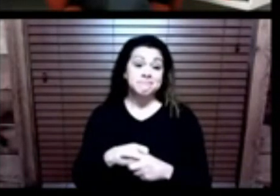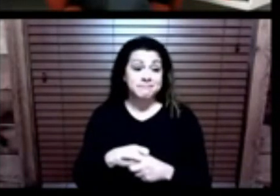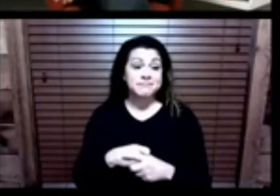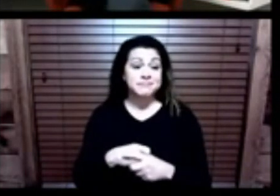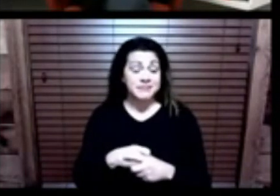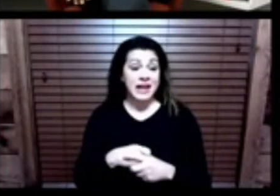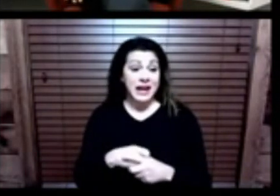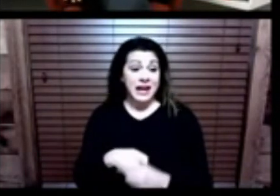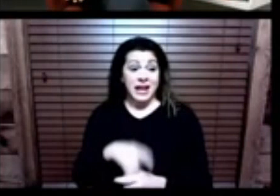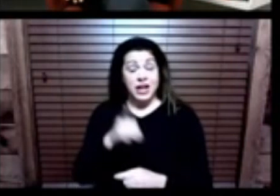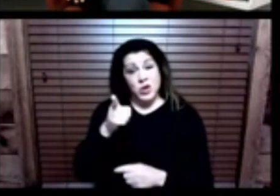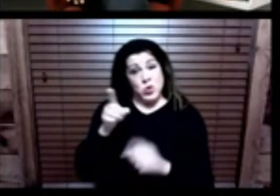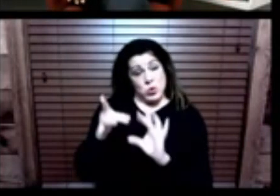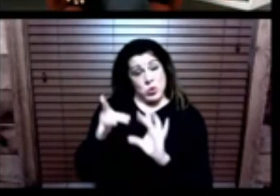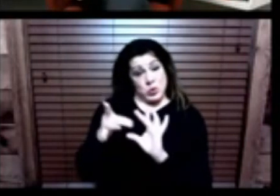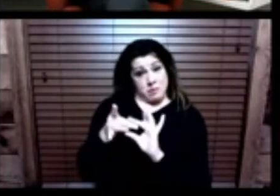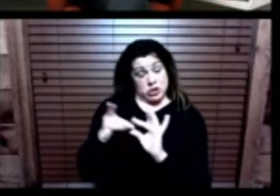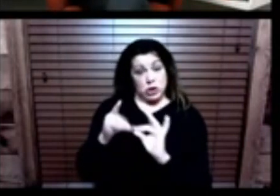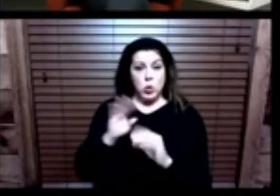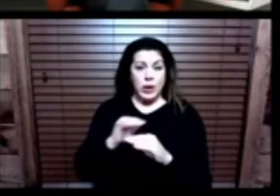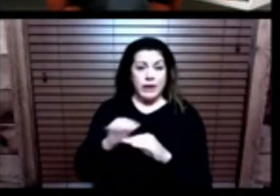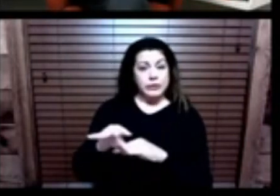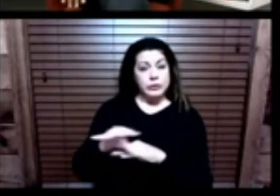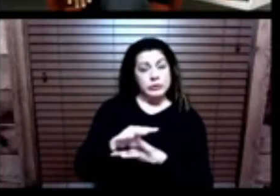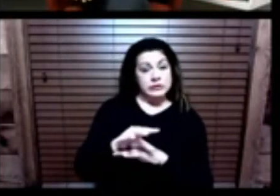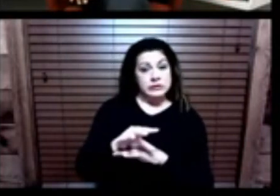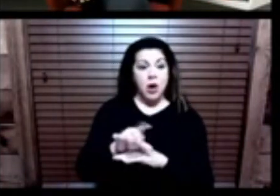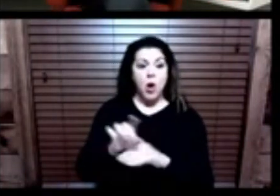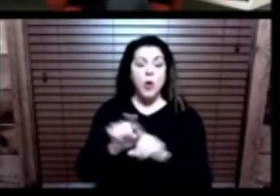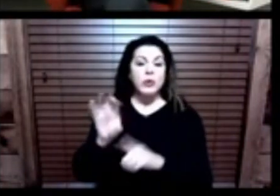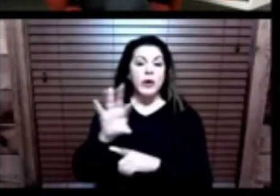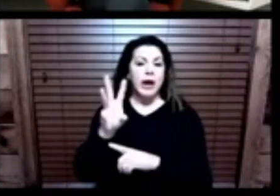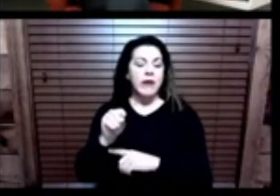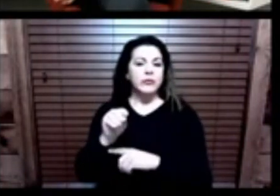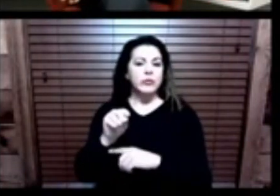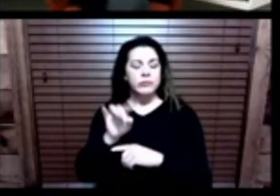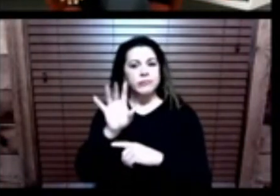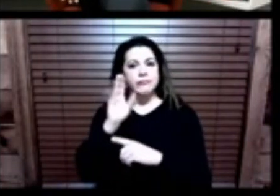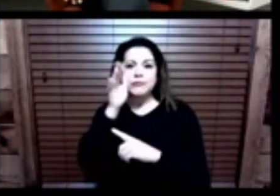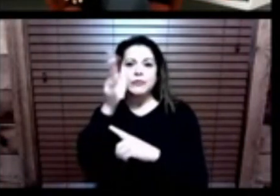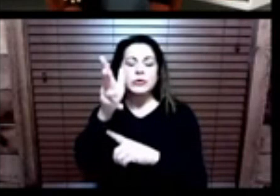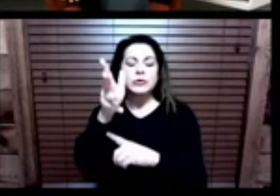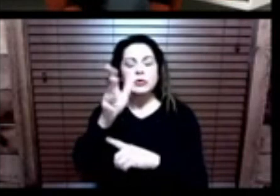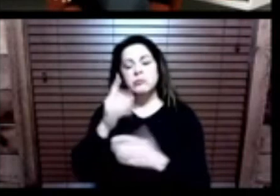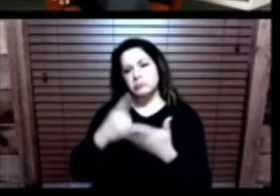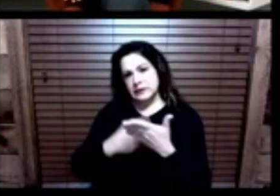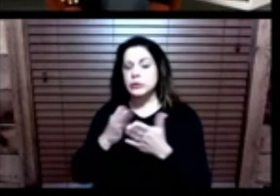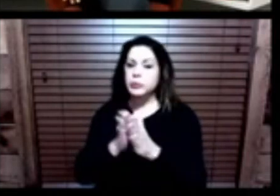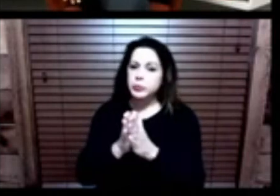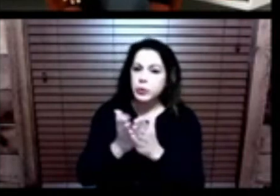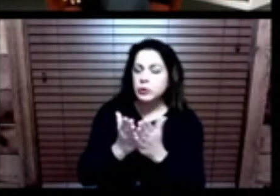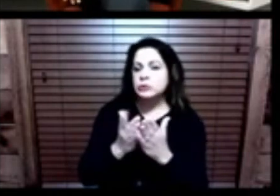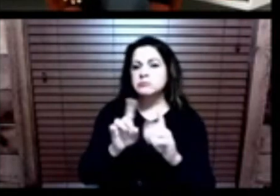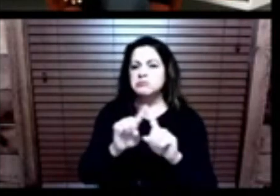And we mentioned the influence, right? So Afrofuturism being discussed in books, Natasha Womack's book, and several